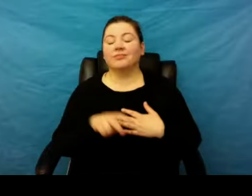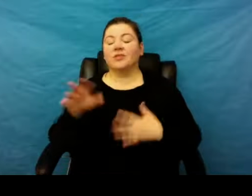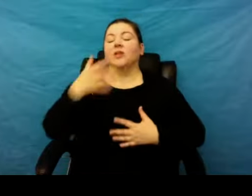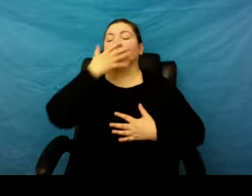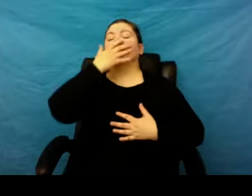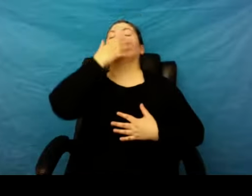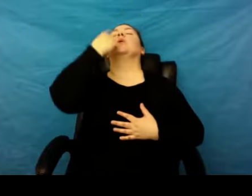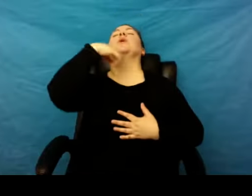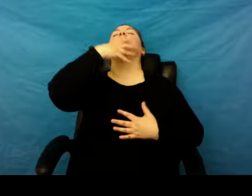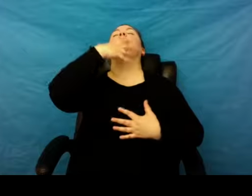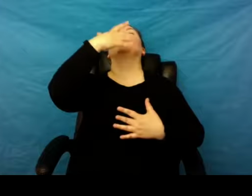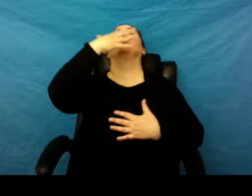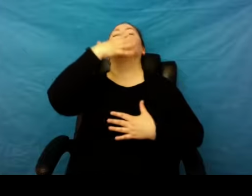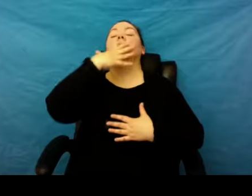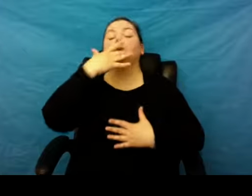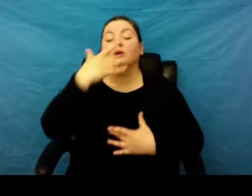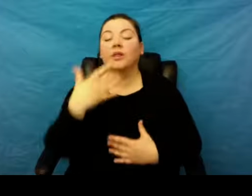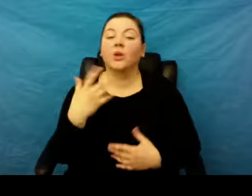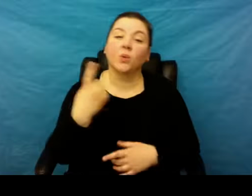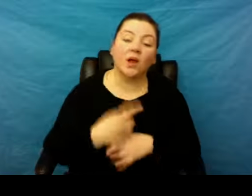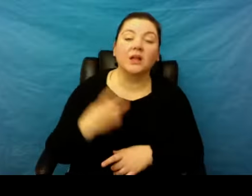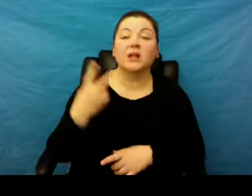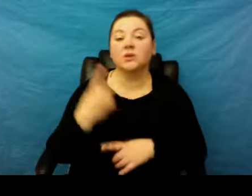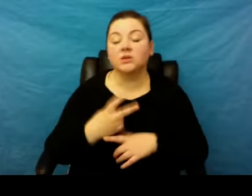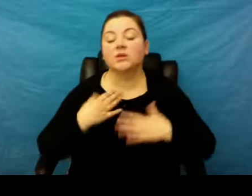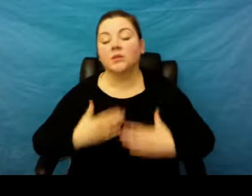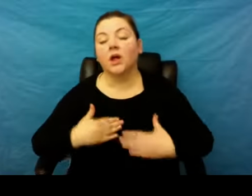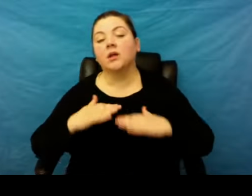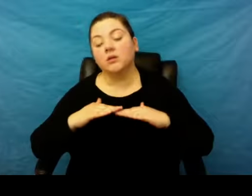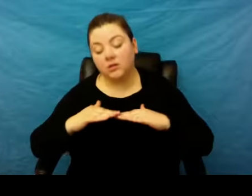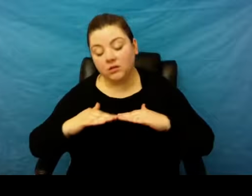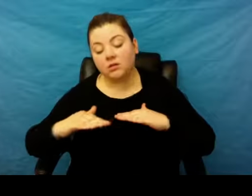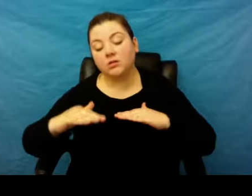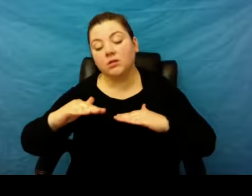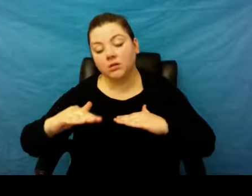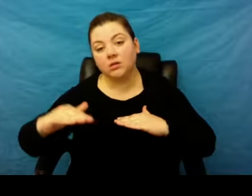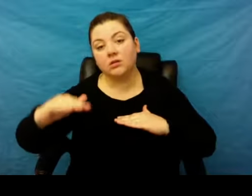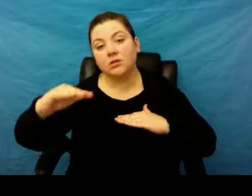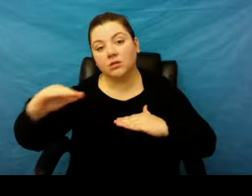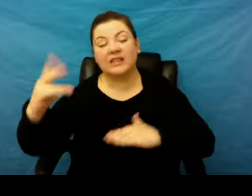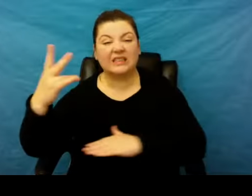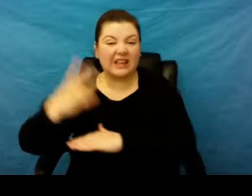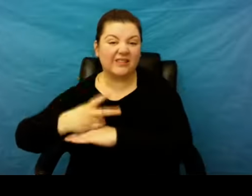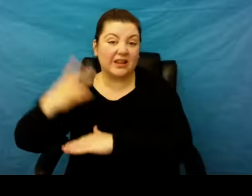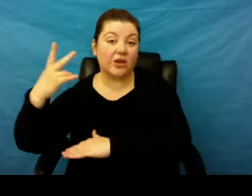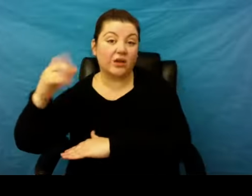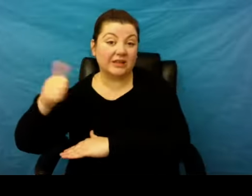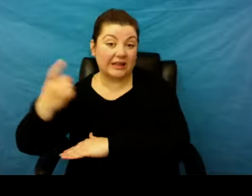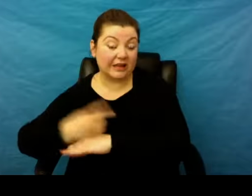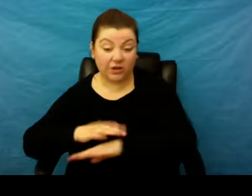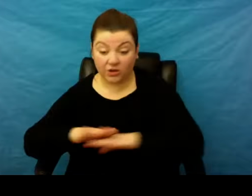people usually settle out over the next 1 day, and then between 7 to 10 days later, barring a